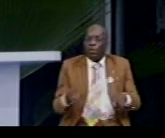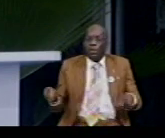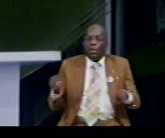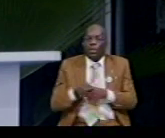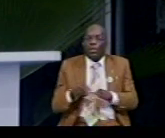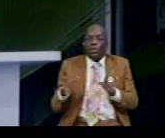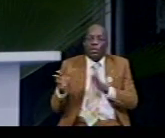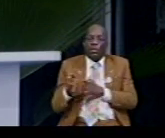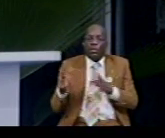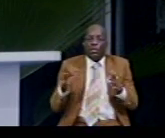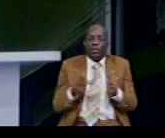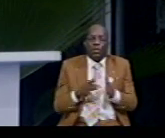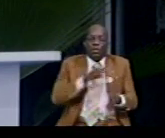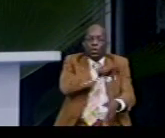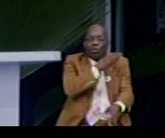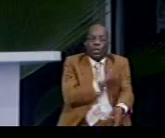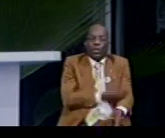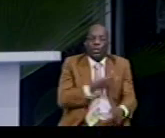name we pray. Amen.